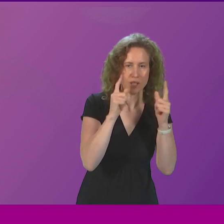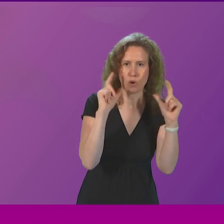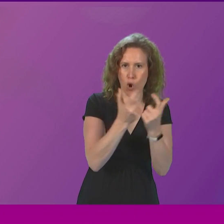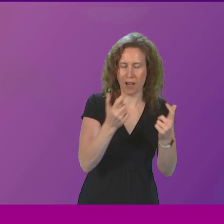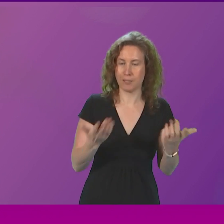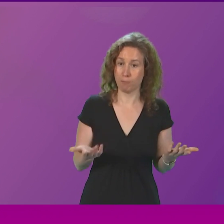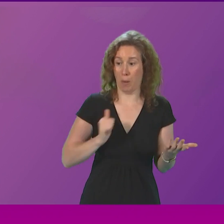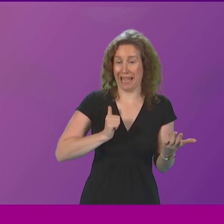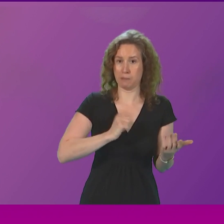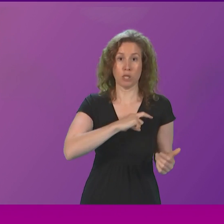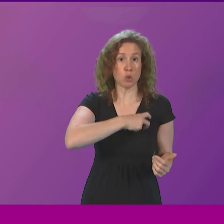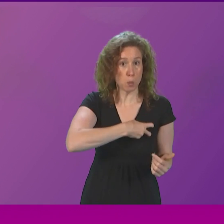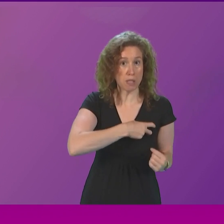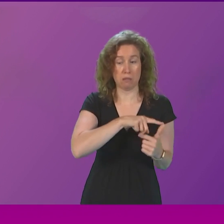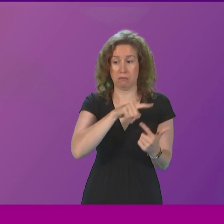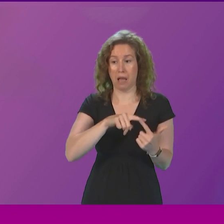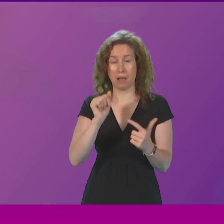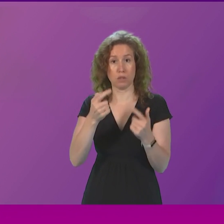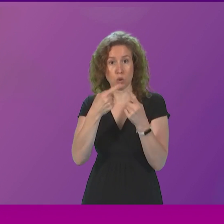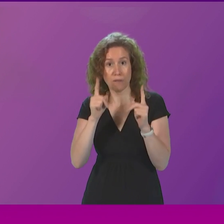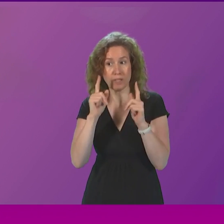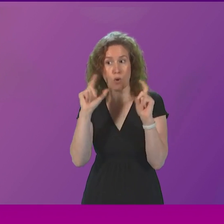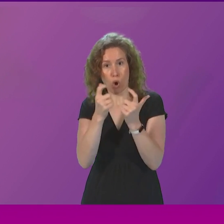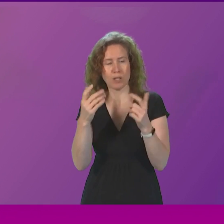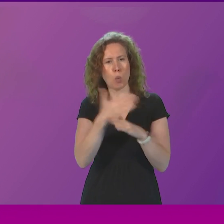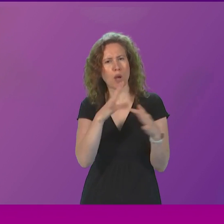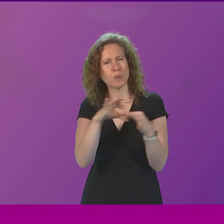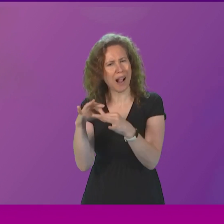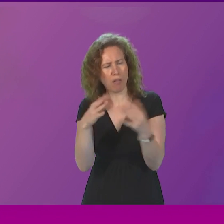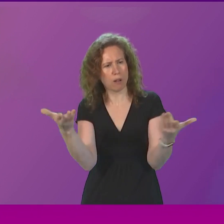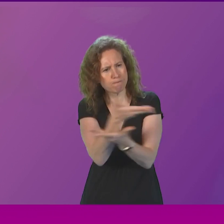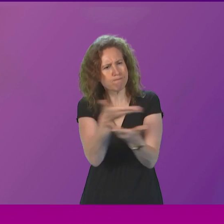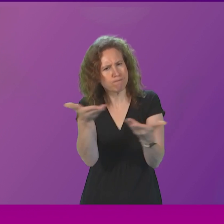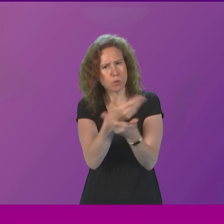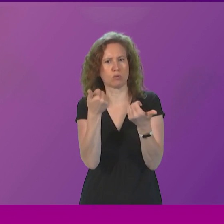that we expect trade unions and their employers to work together to resolve